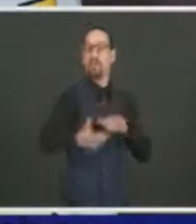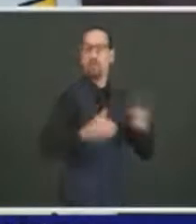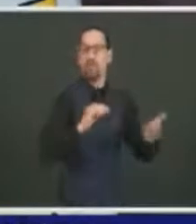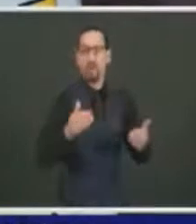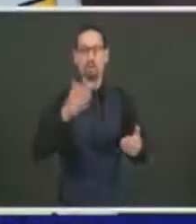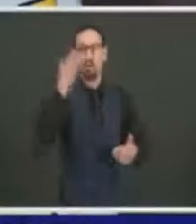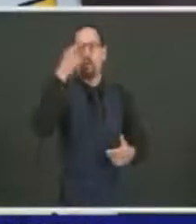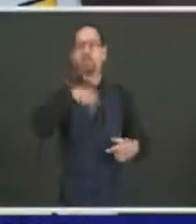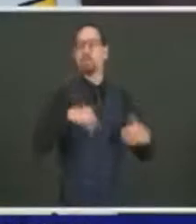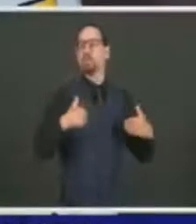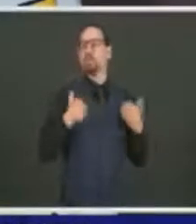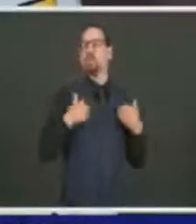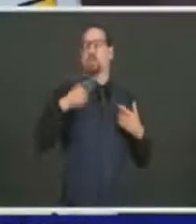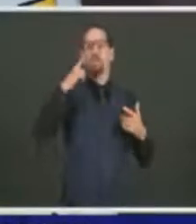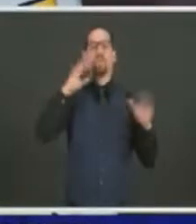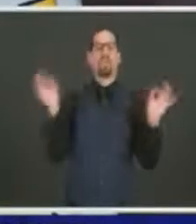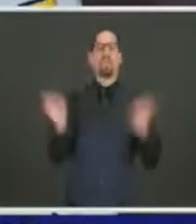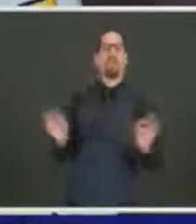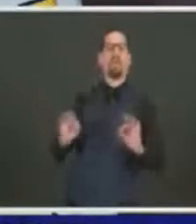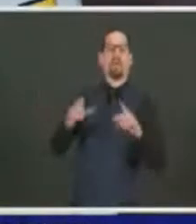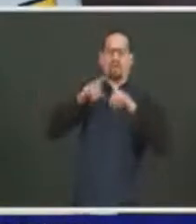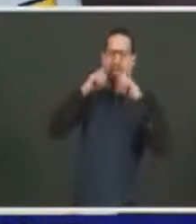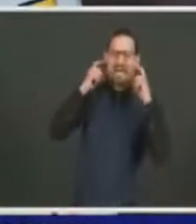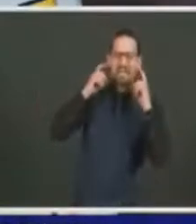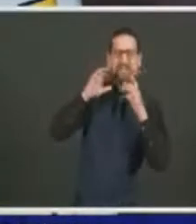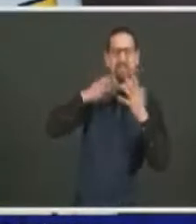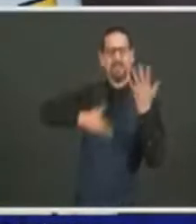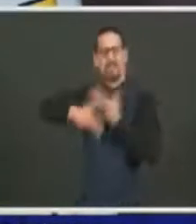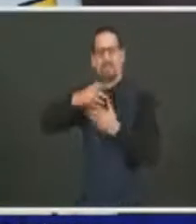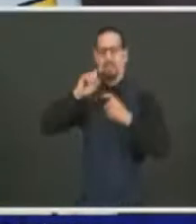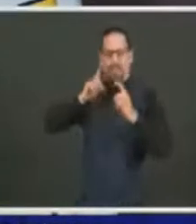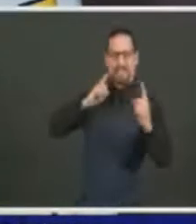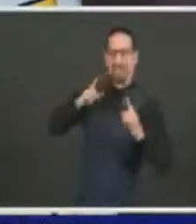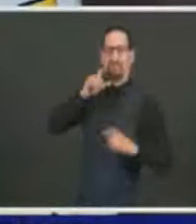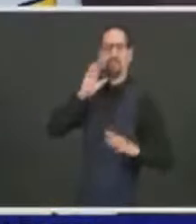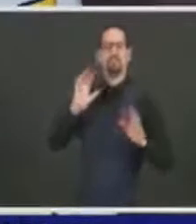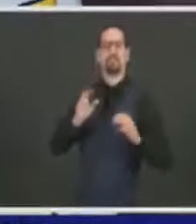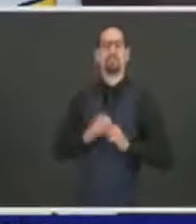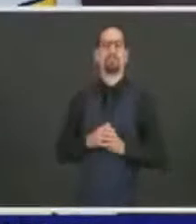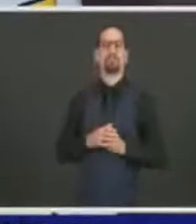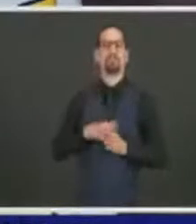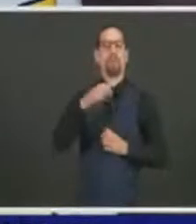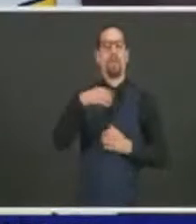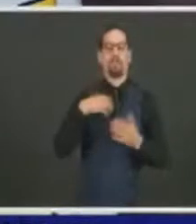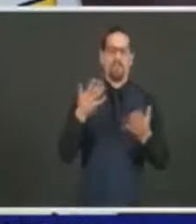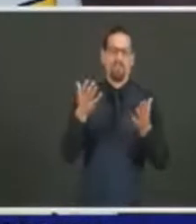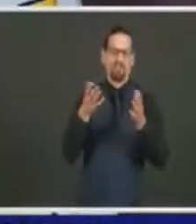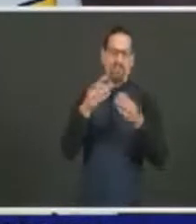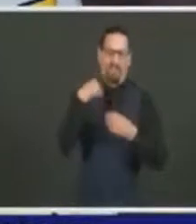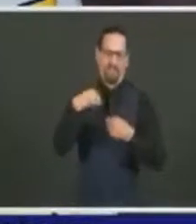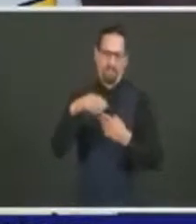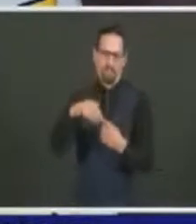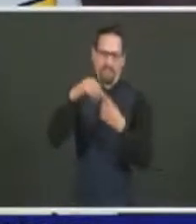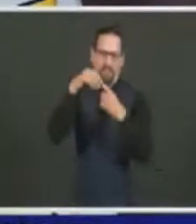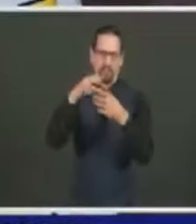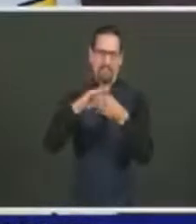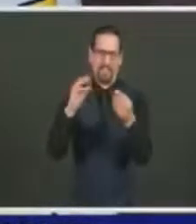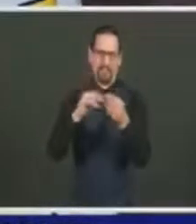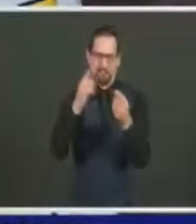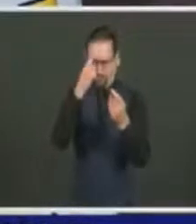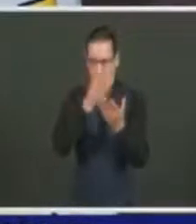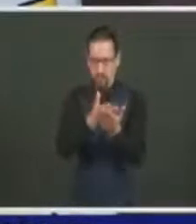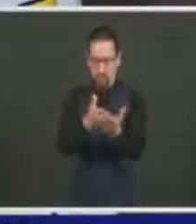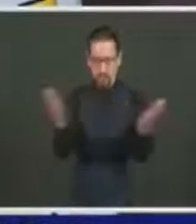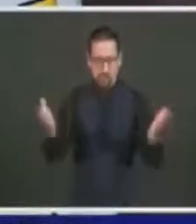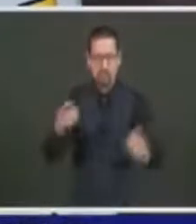rules. So I have a special message to folks in their 20s. We need you to do better. We need you to own your